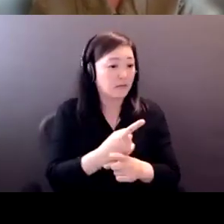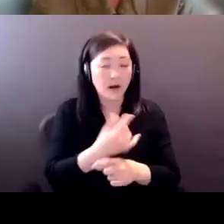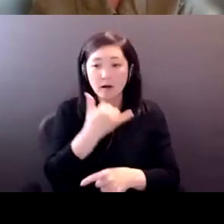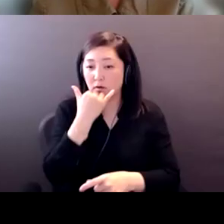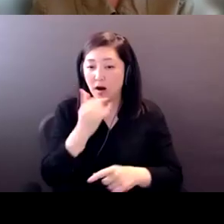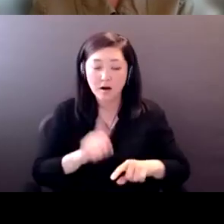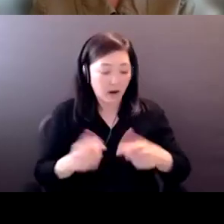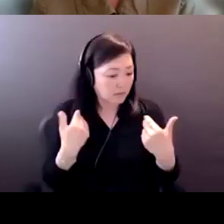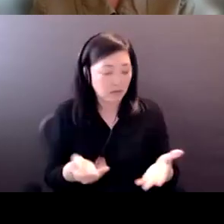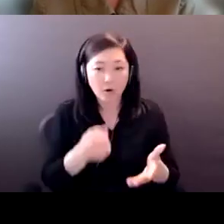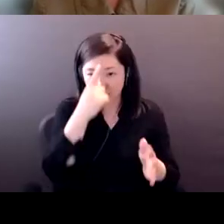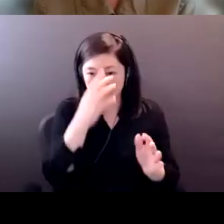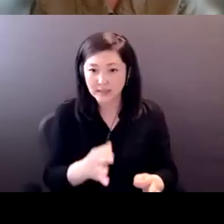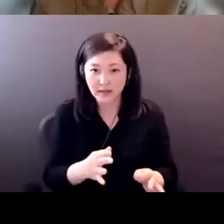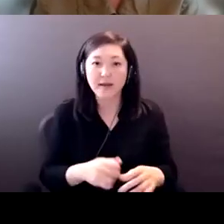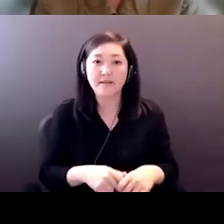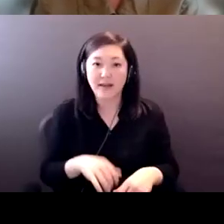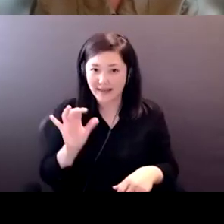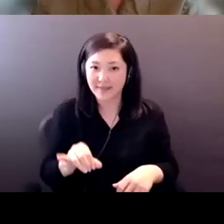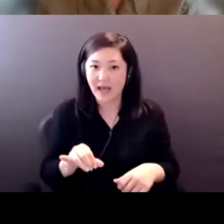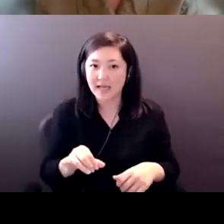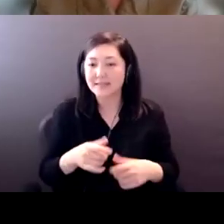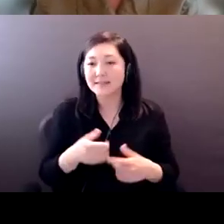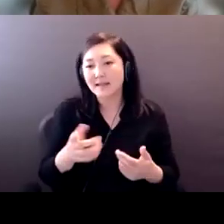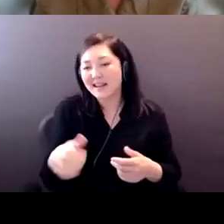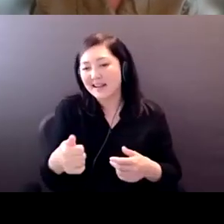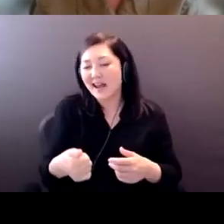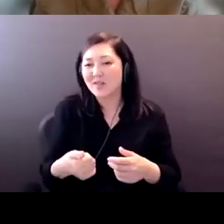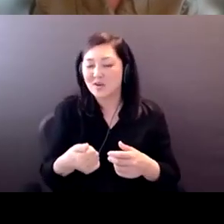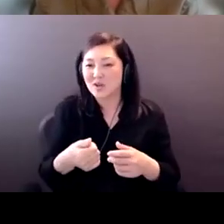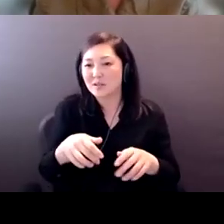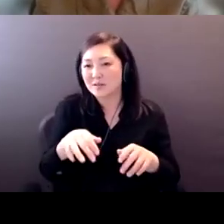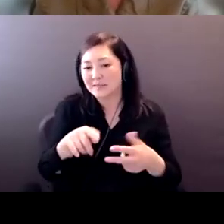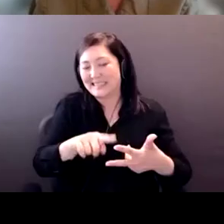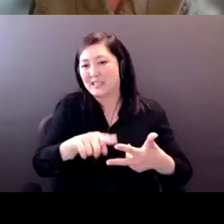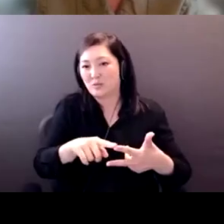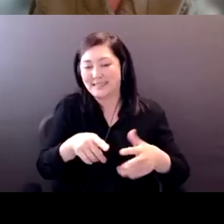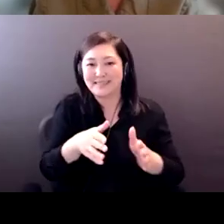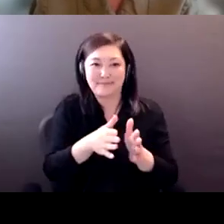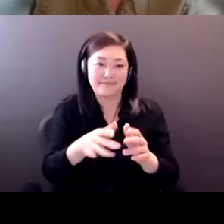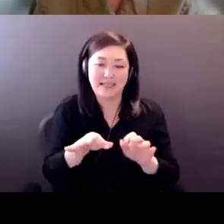coercive control law, like coercive control law threatens to deny it.